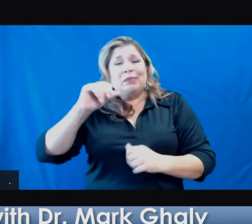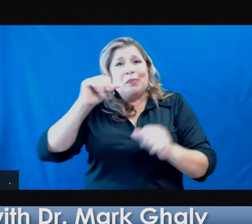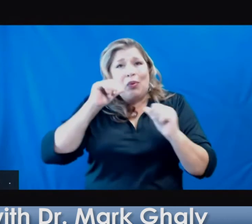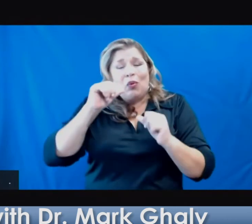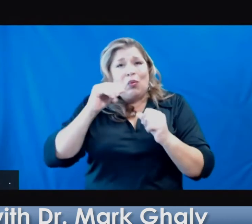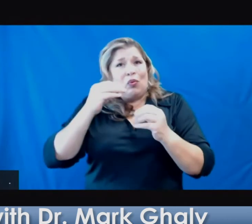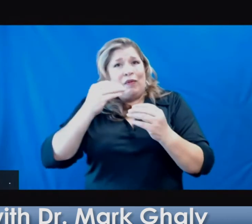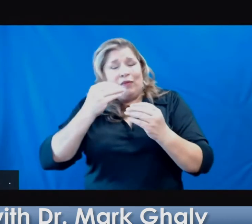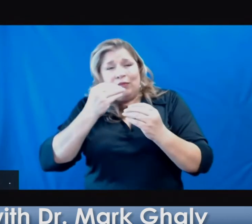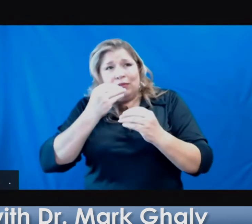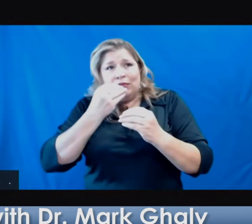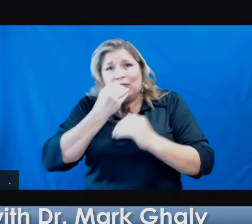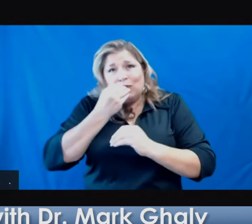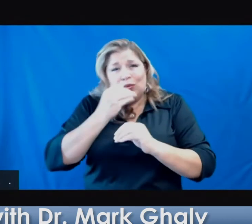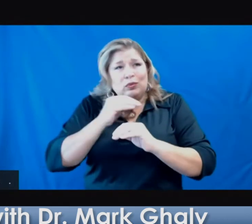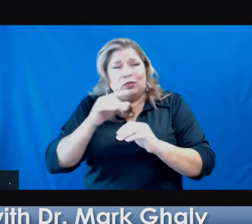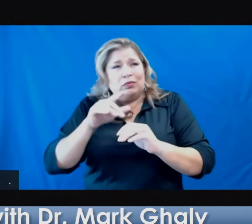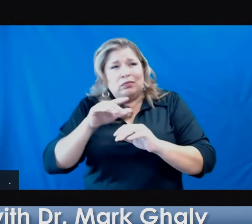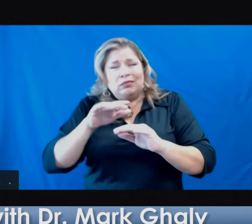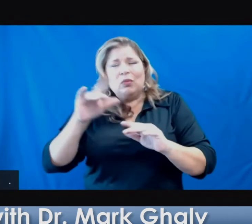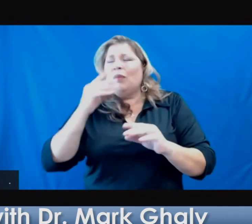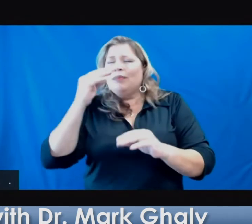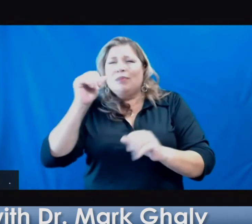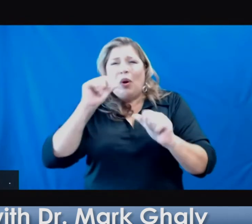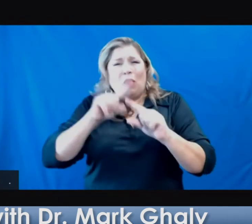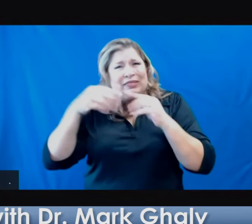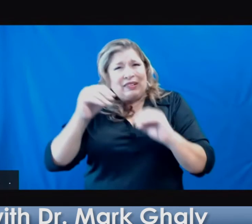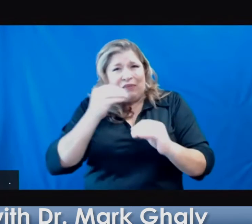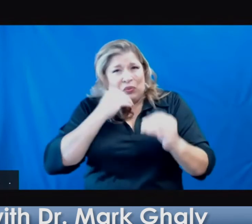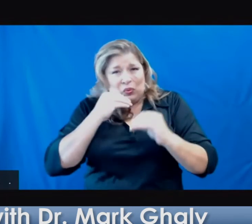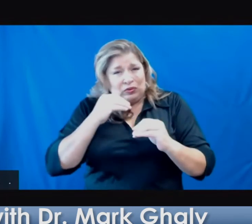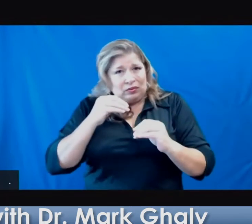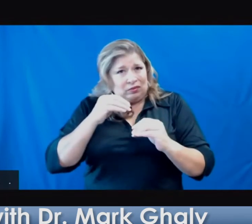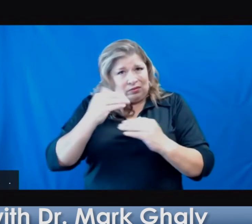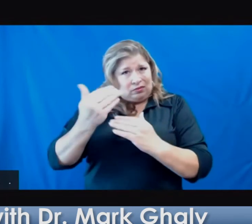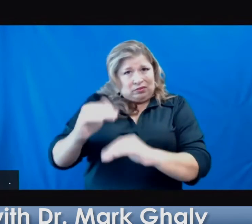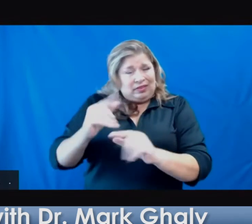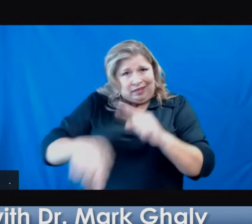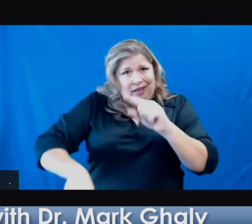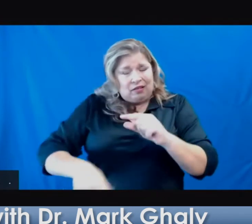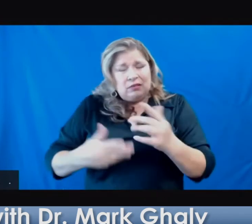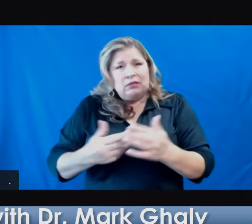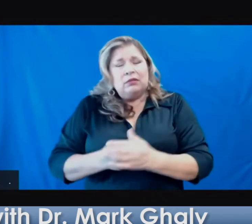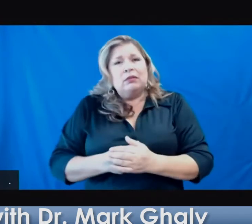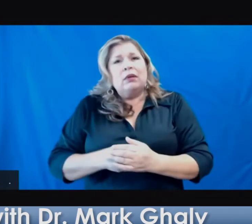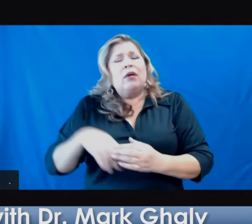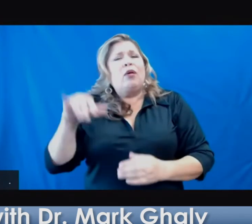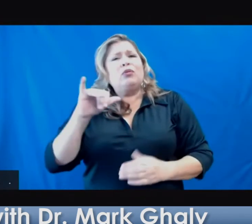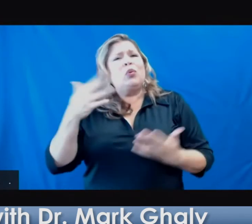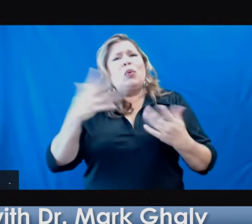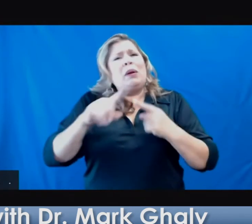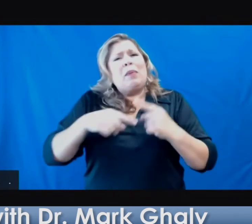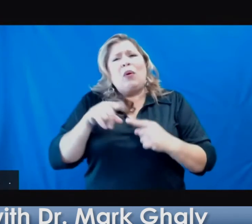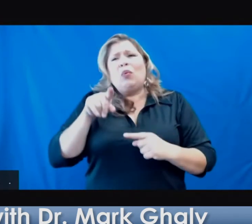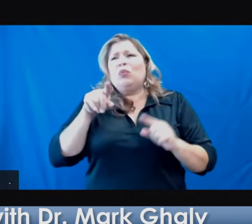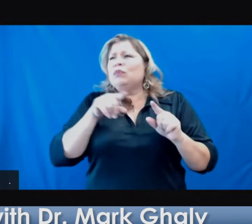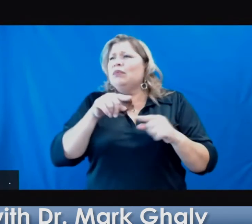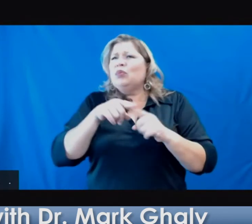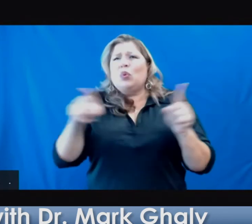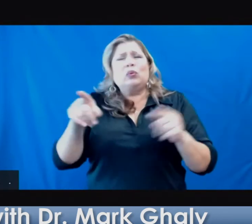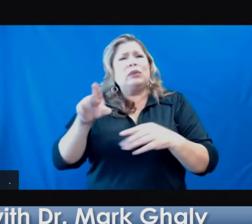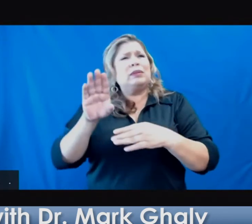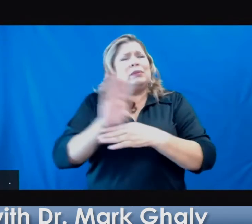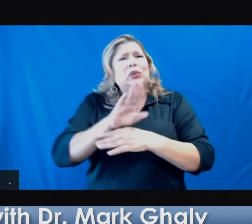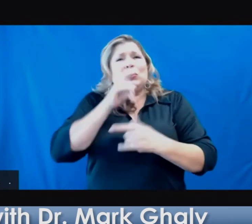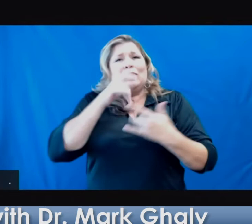that, if you can confirm that. And also, what about businesses that operate overnight? There are manufacturers that